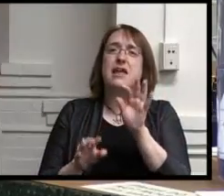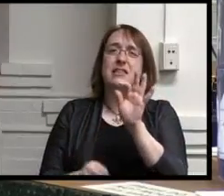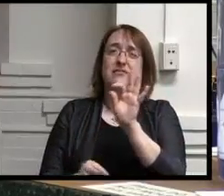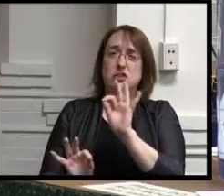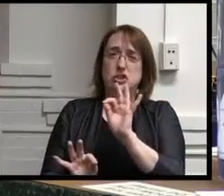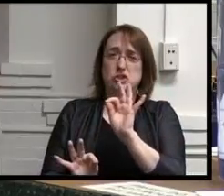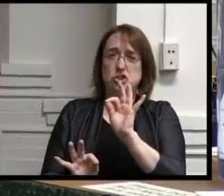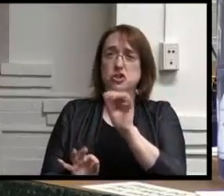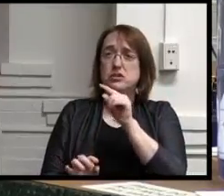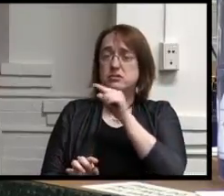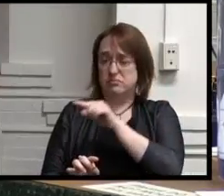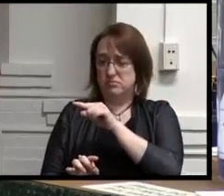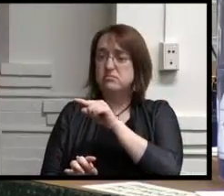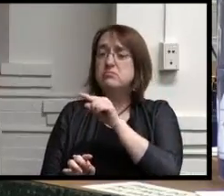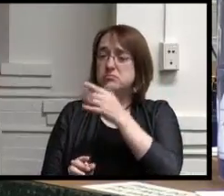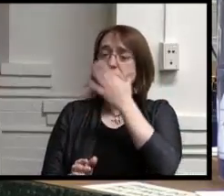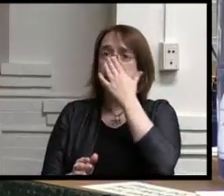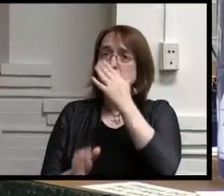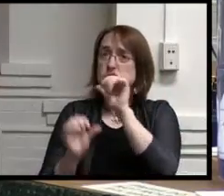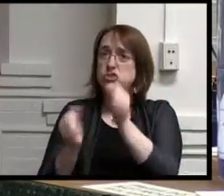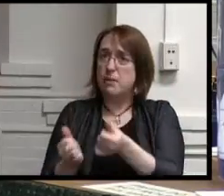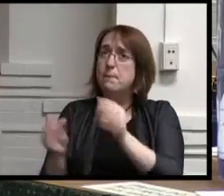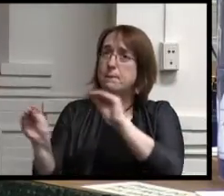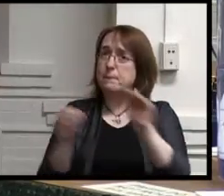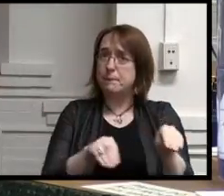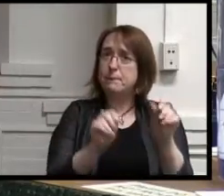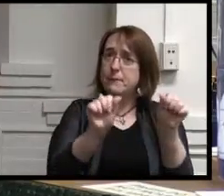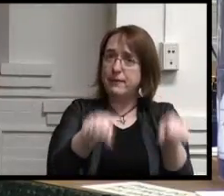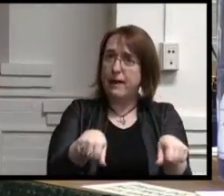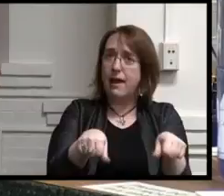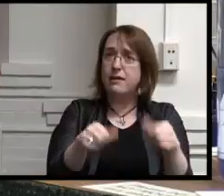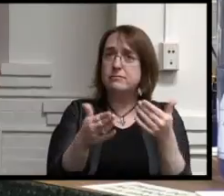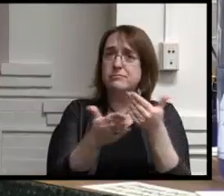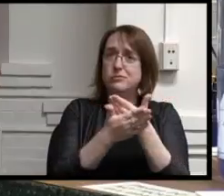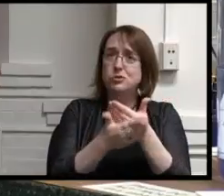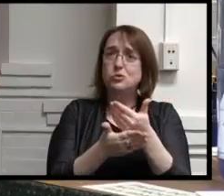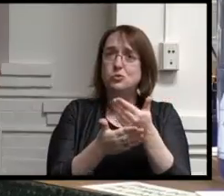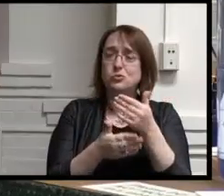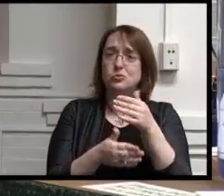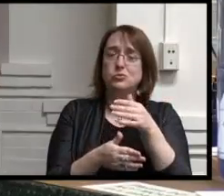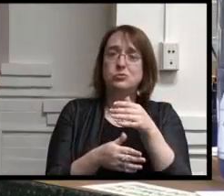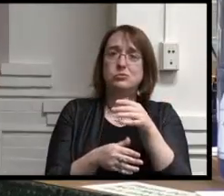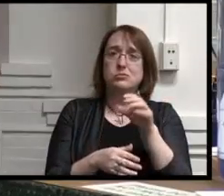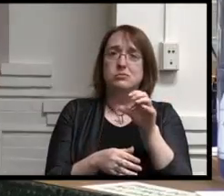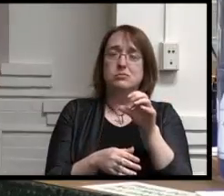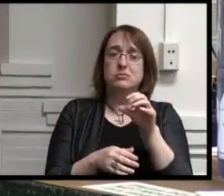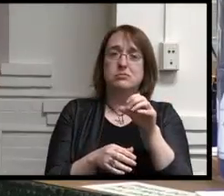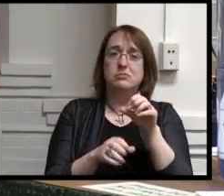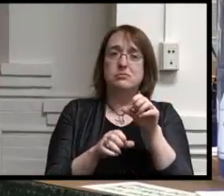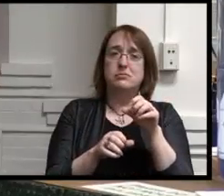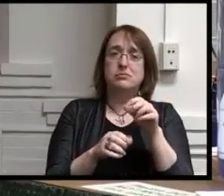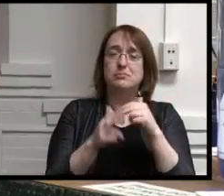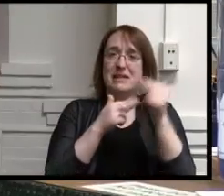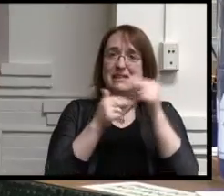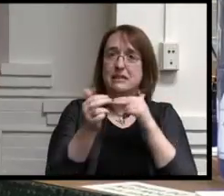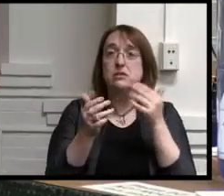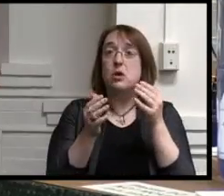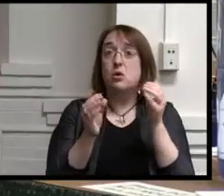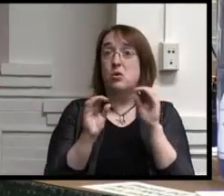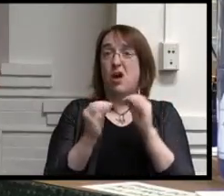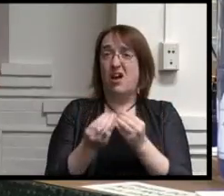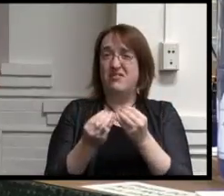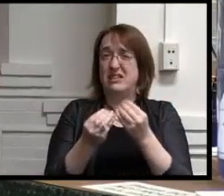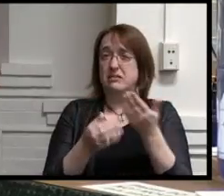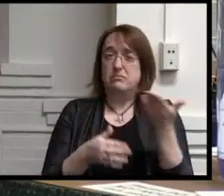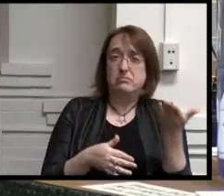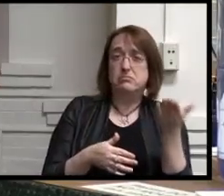in the existing station is in good shape, and so it's going to come over into the West Brattleboro station and the new station, and so there isn't going to be office furnishings there. But